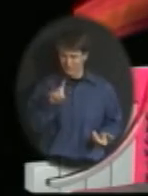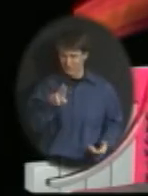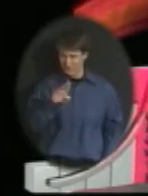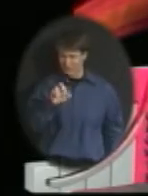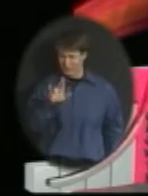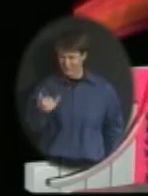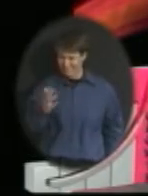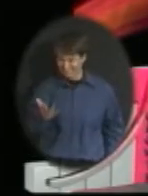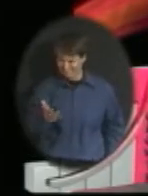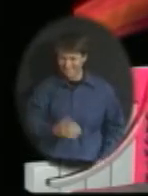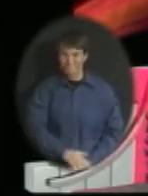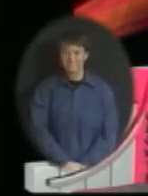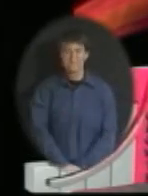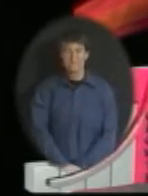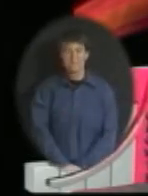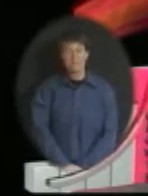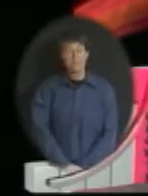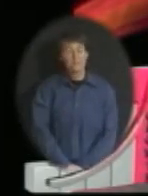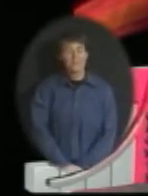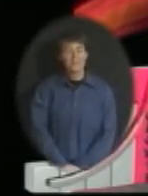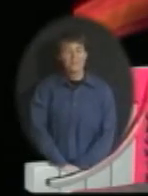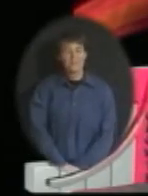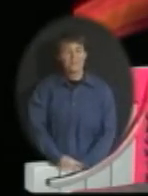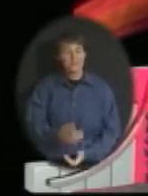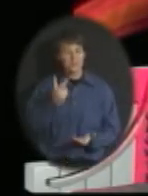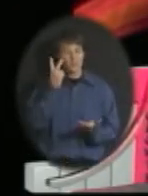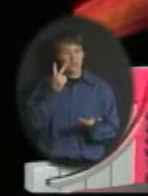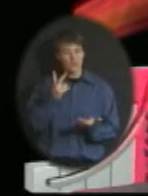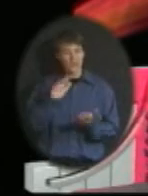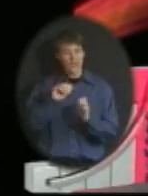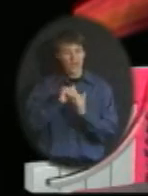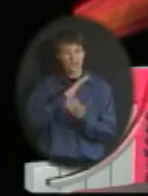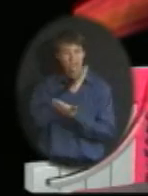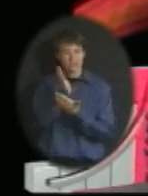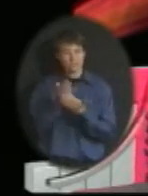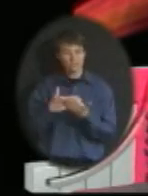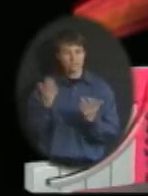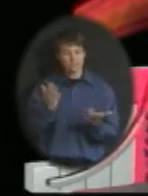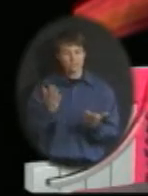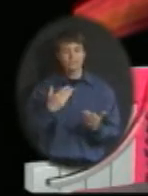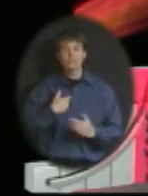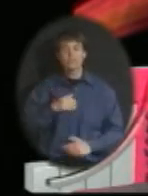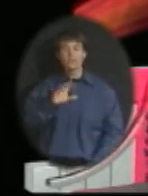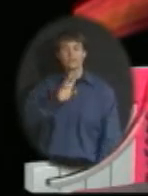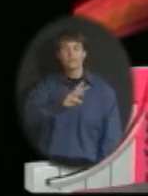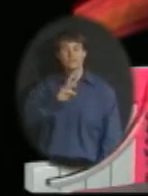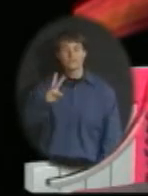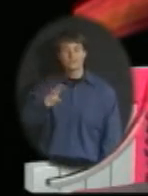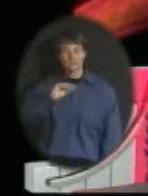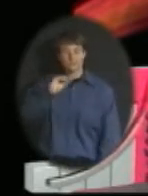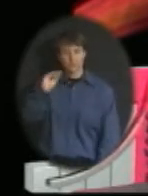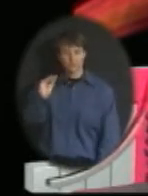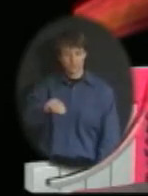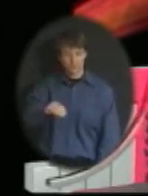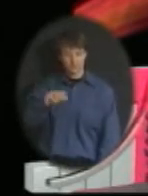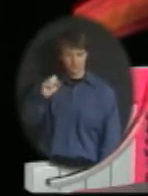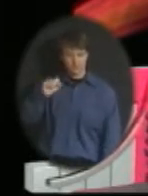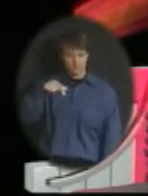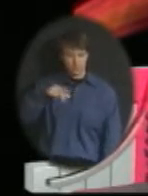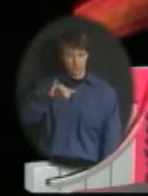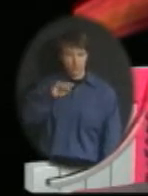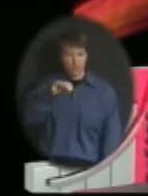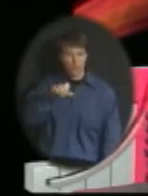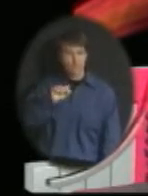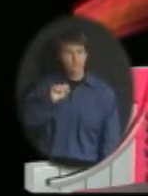If we take a closer look at that, how we're made up, really 66% of the square miles